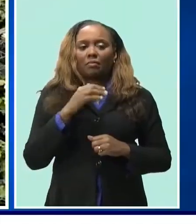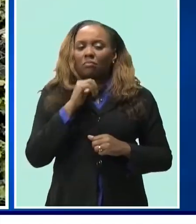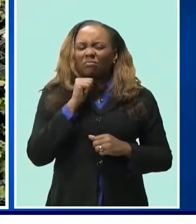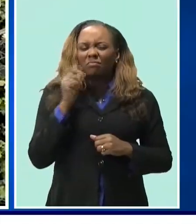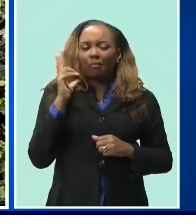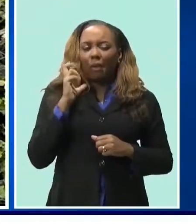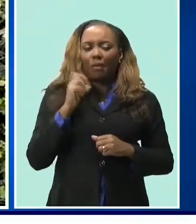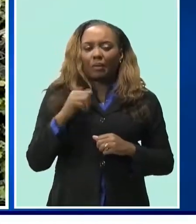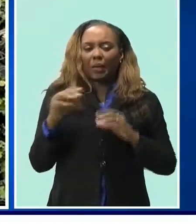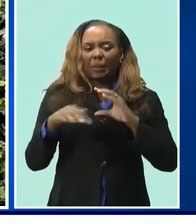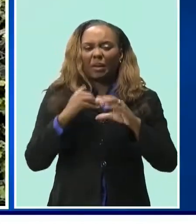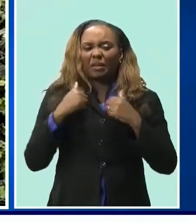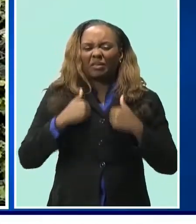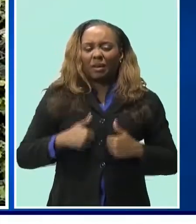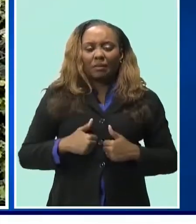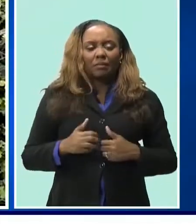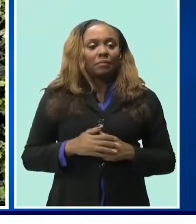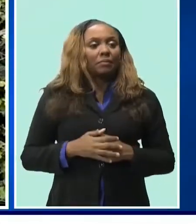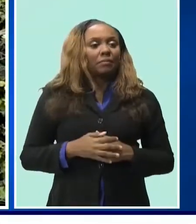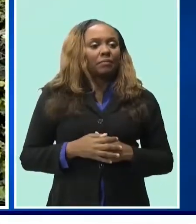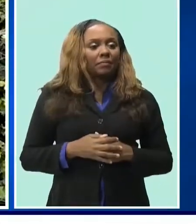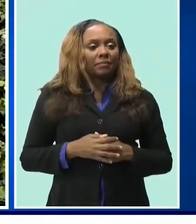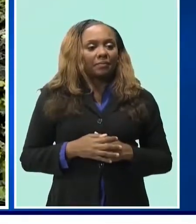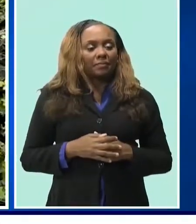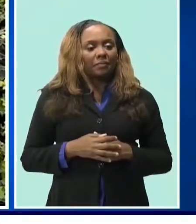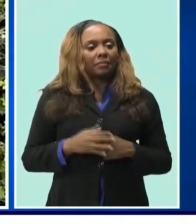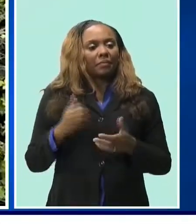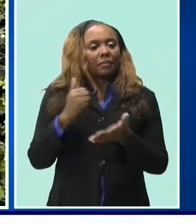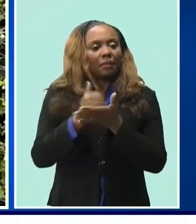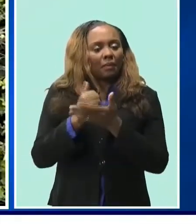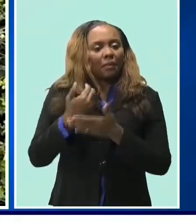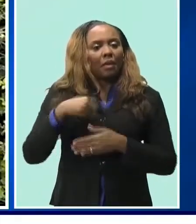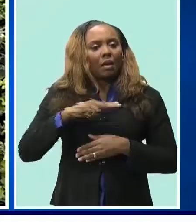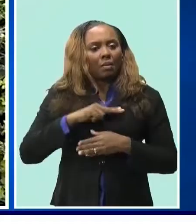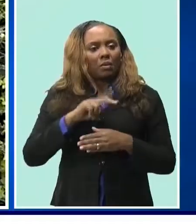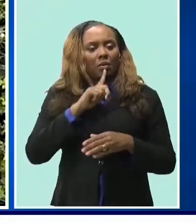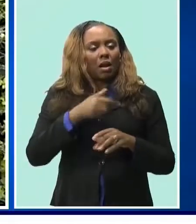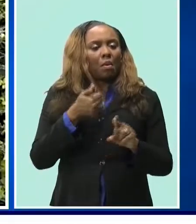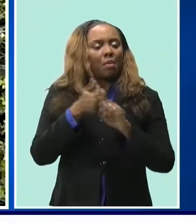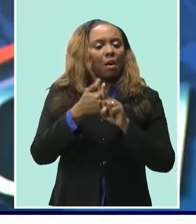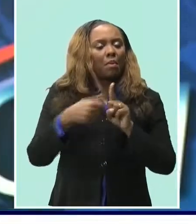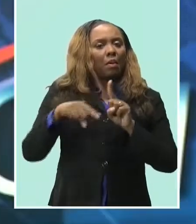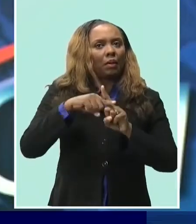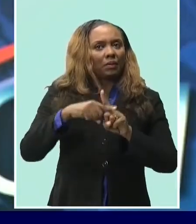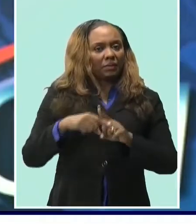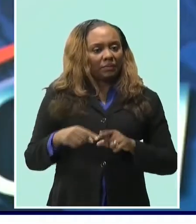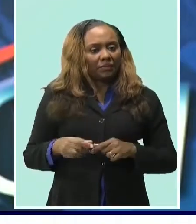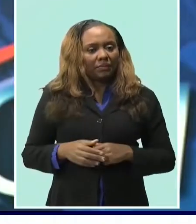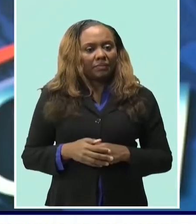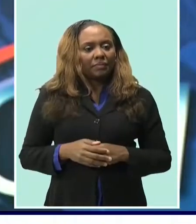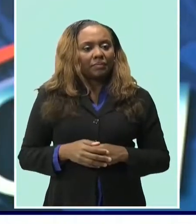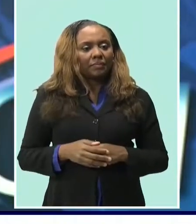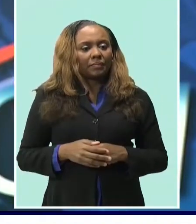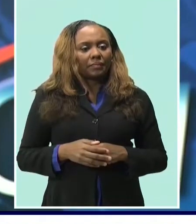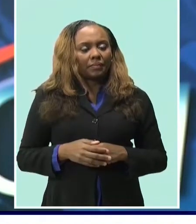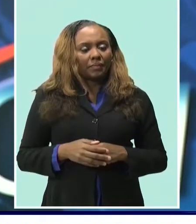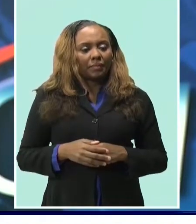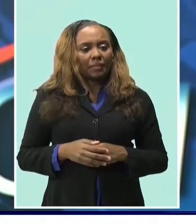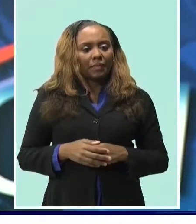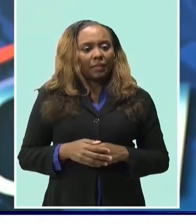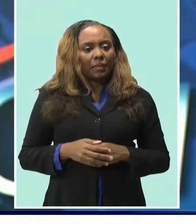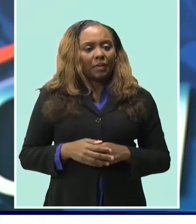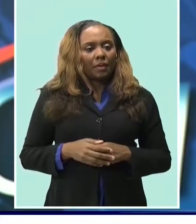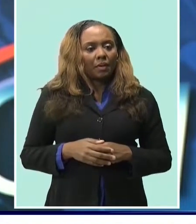lys.thepantryproject@gmail.com, and get involved and help make an impact on some other people's lives. Well, 66 confirmed cases